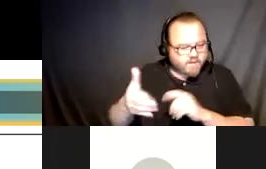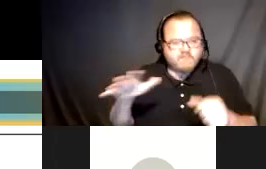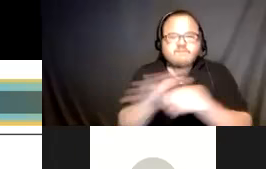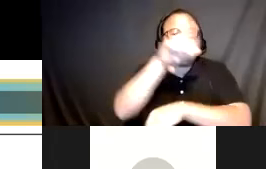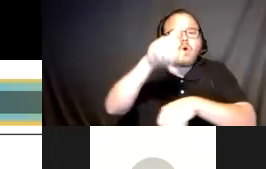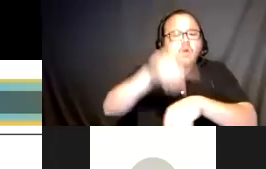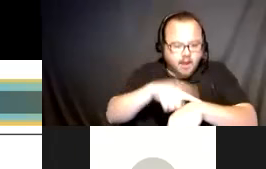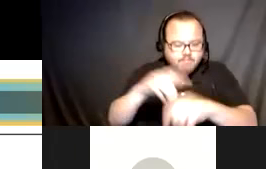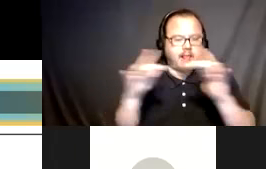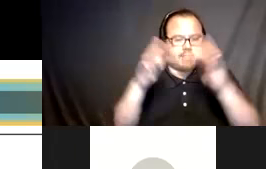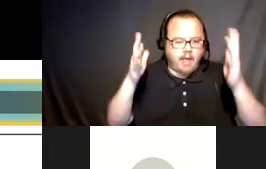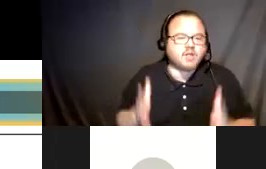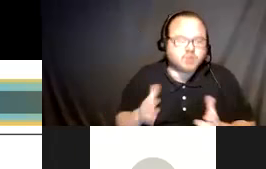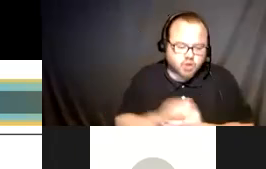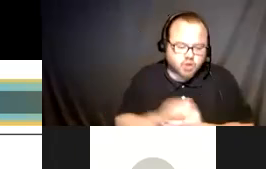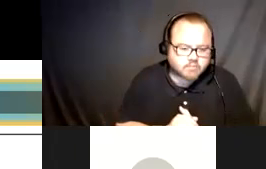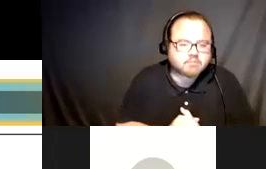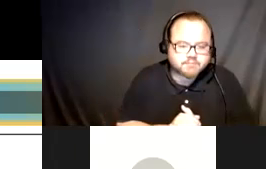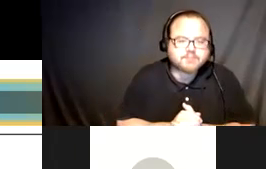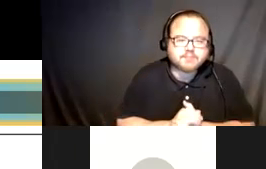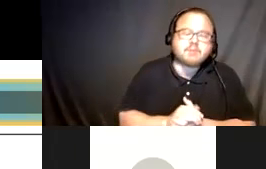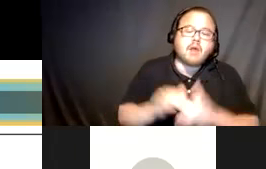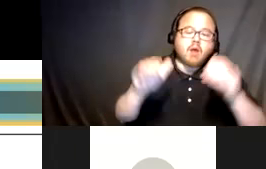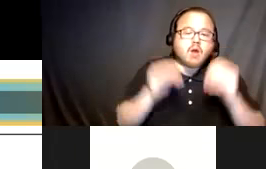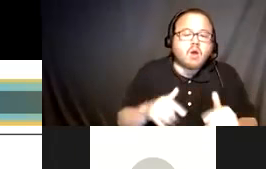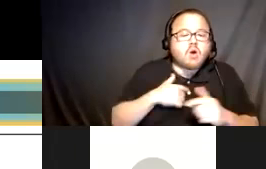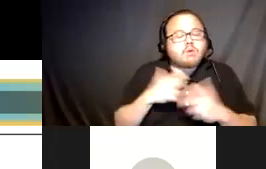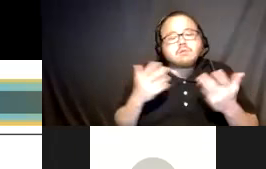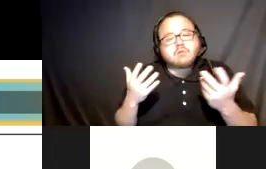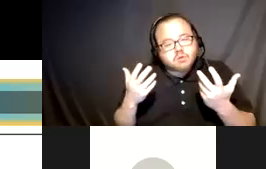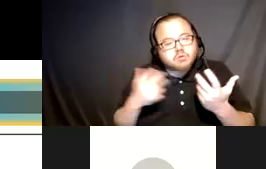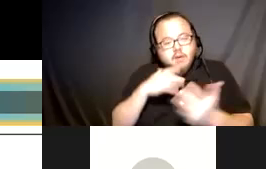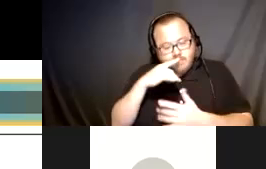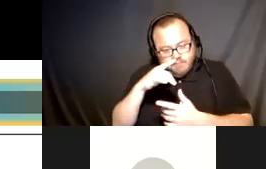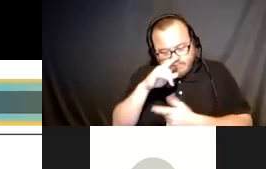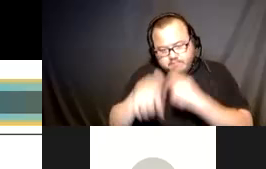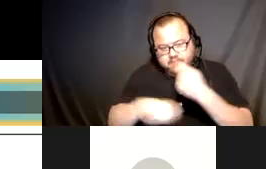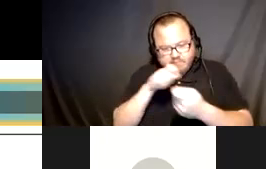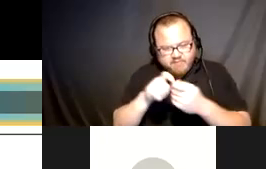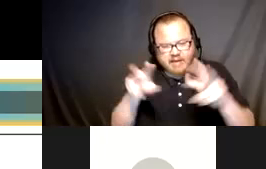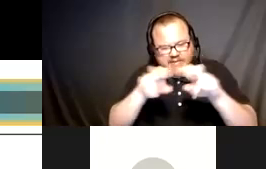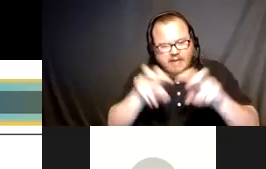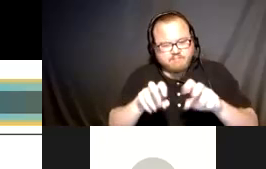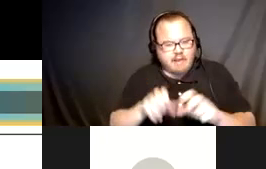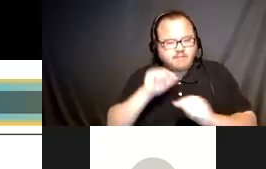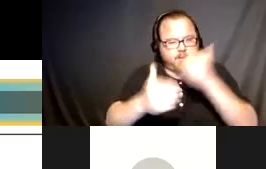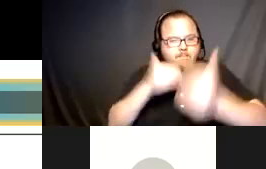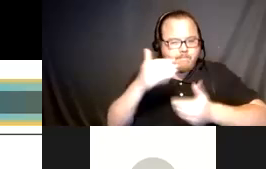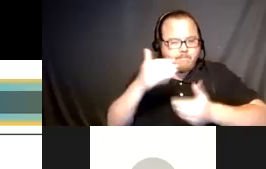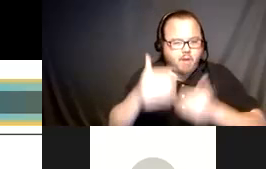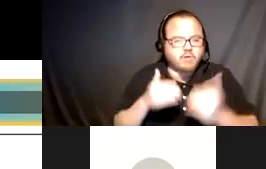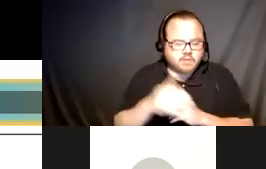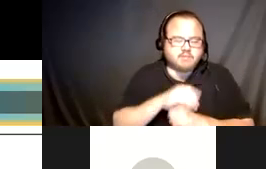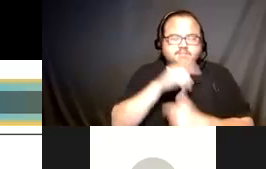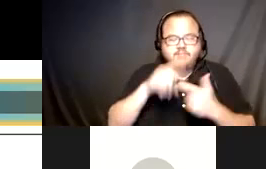support liaison. We've also done have a very specific risk assessment process, and then our